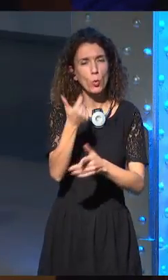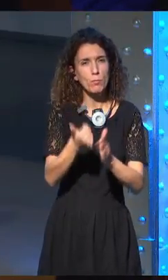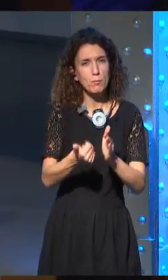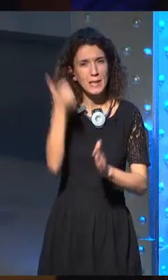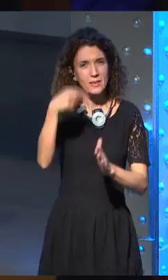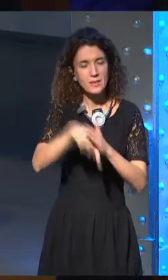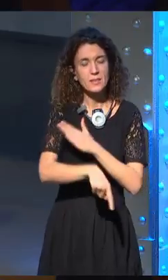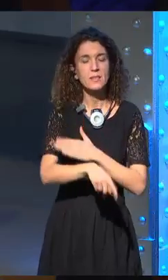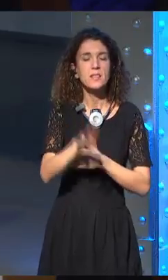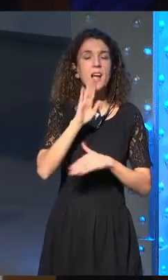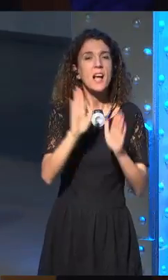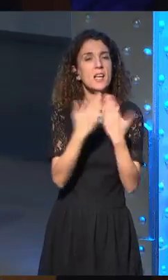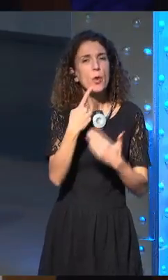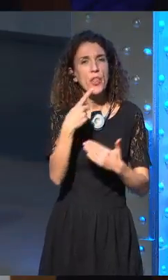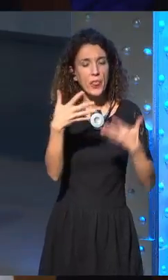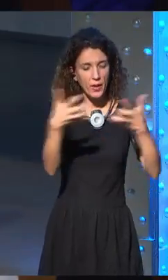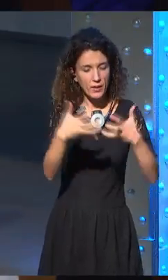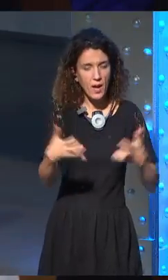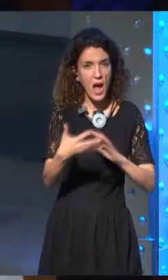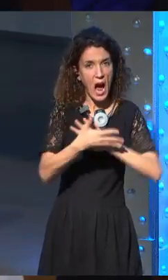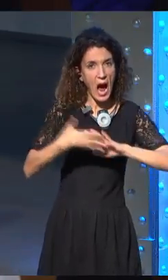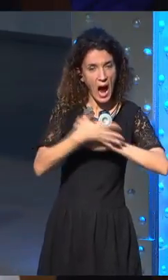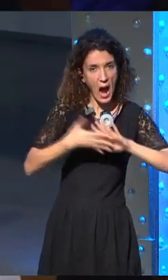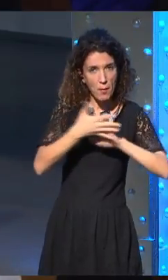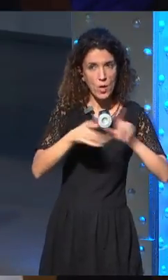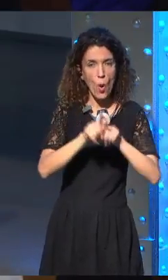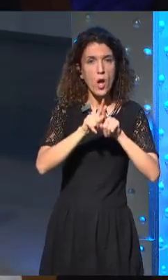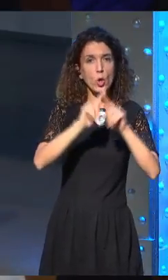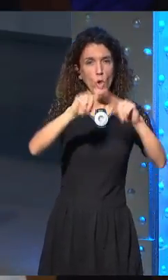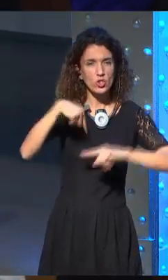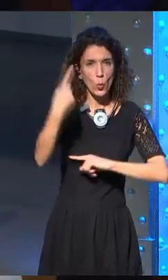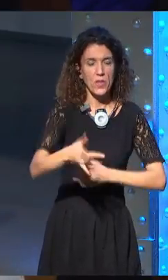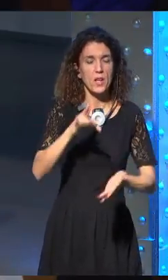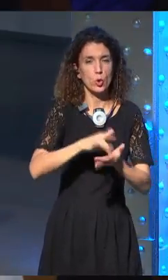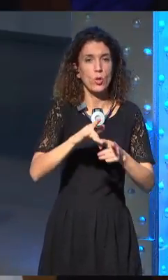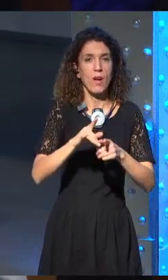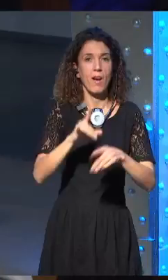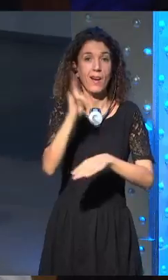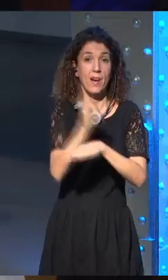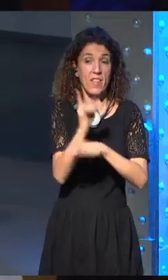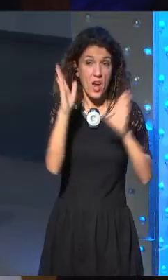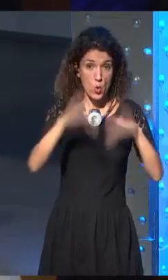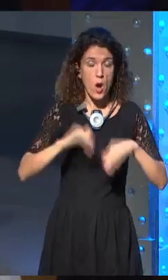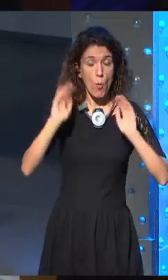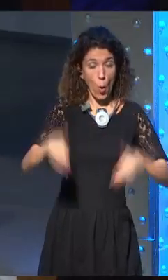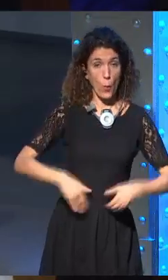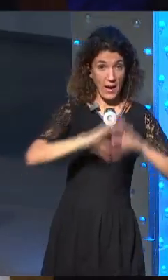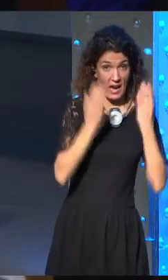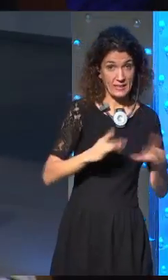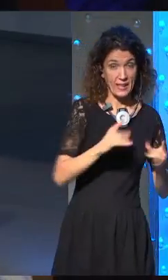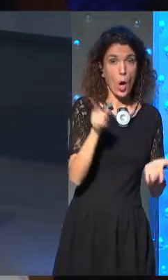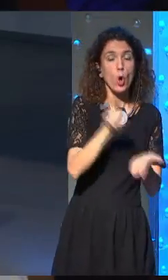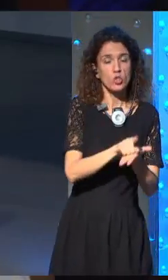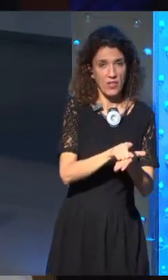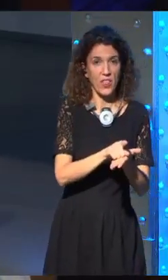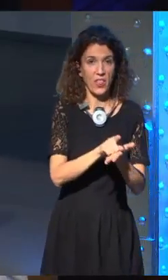a little bit more what you say in your book. Will you speak about some effects that zero